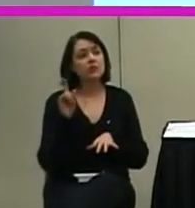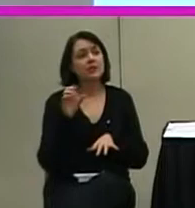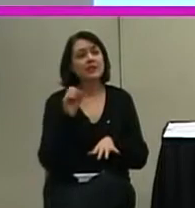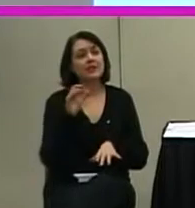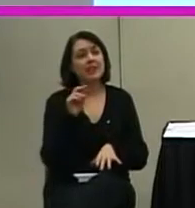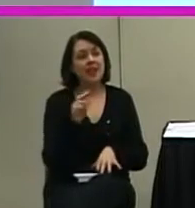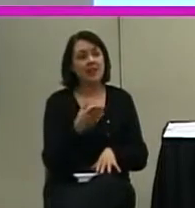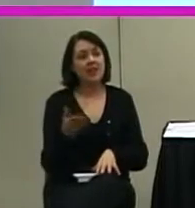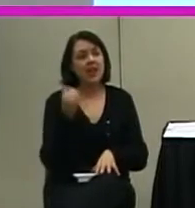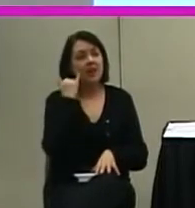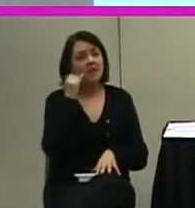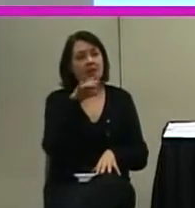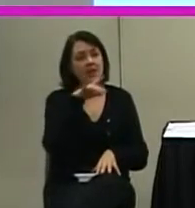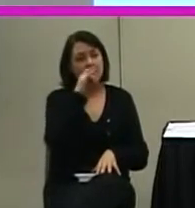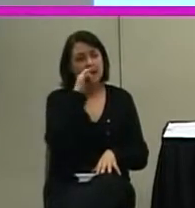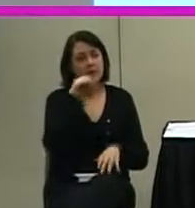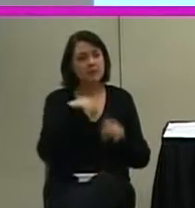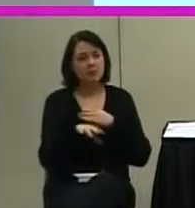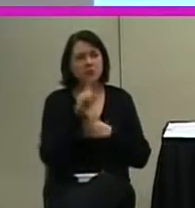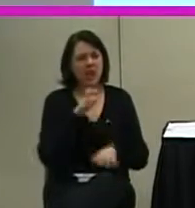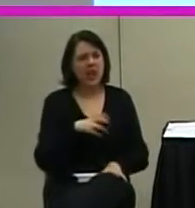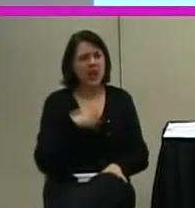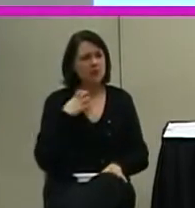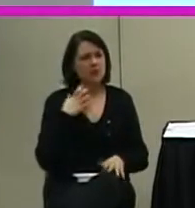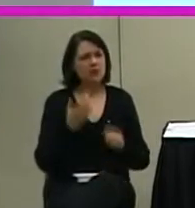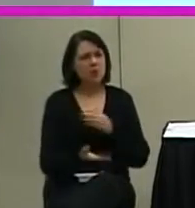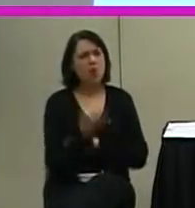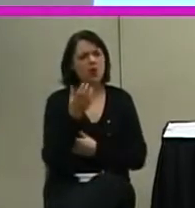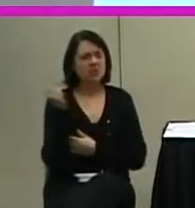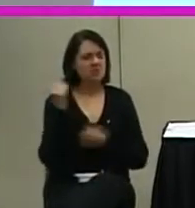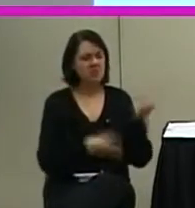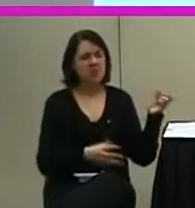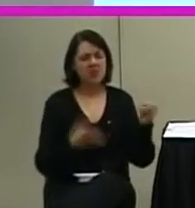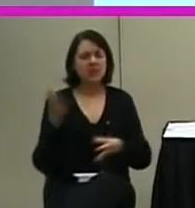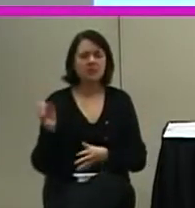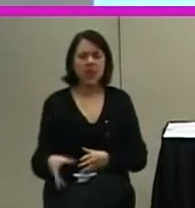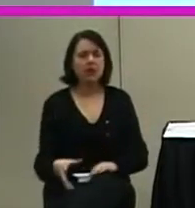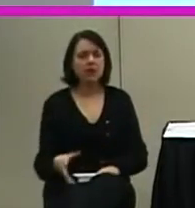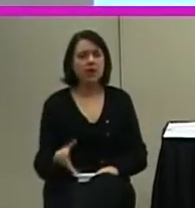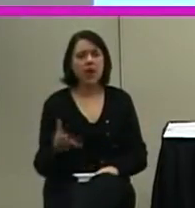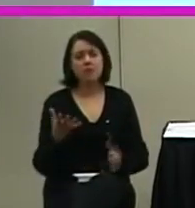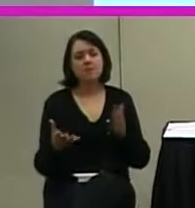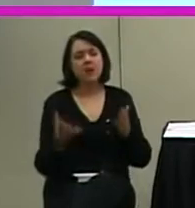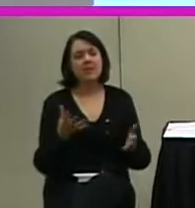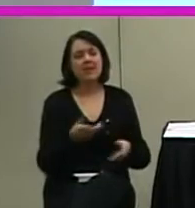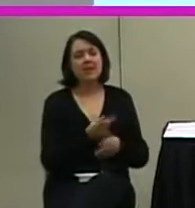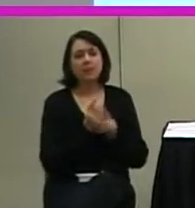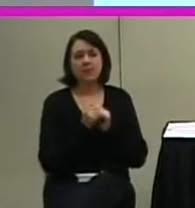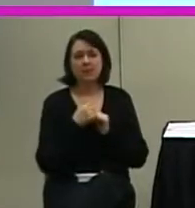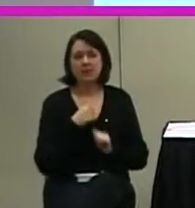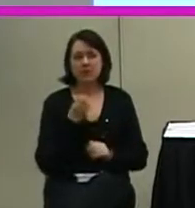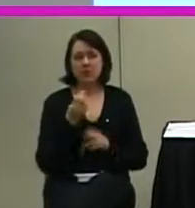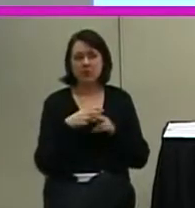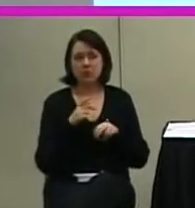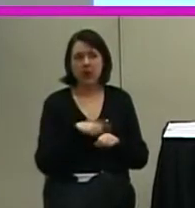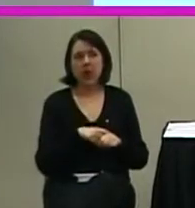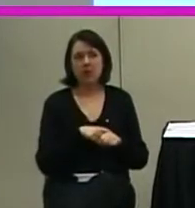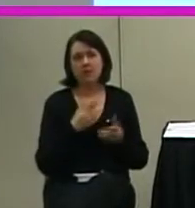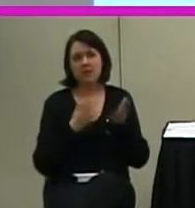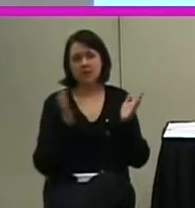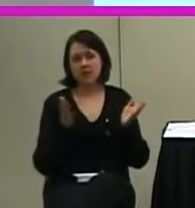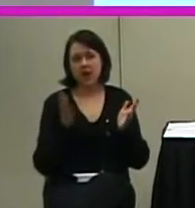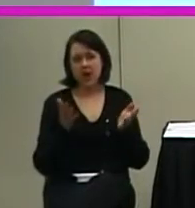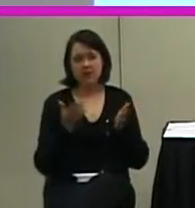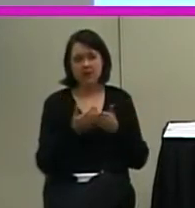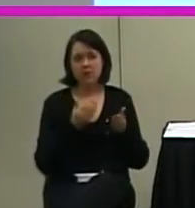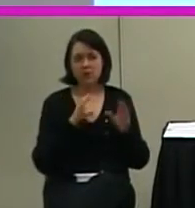thing. If a kid comes in really angry in the morning and throwing things around, I might keep them with me for a little while and have a talk before I send